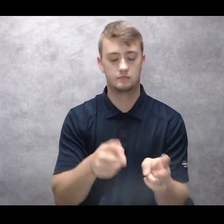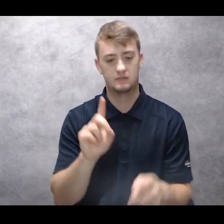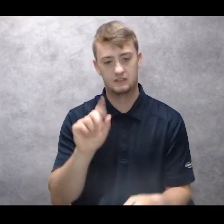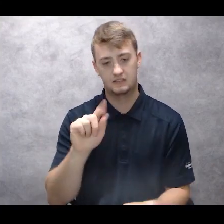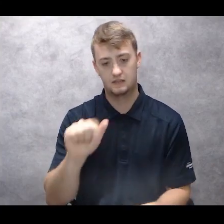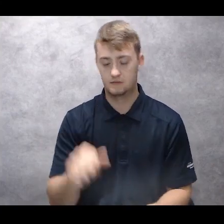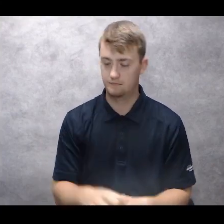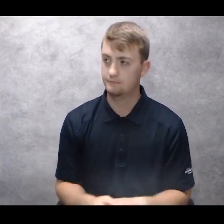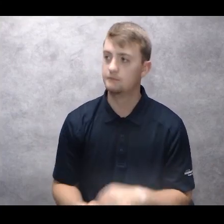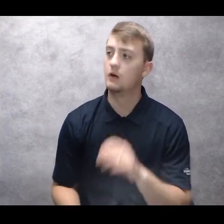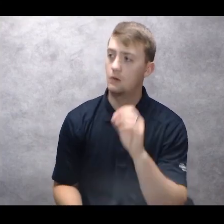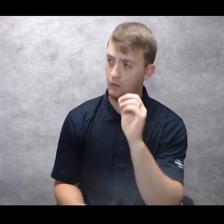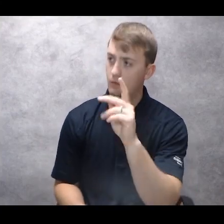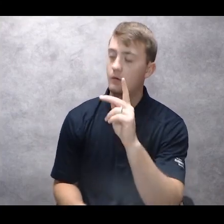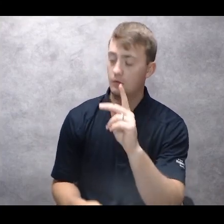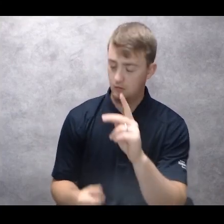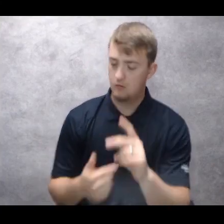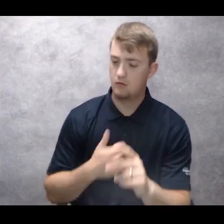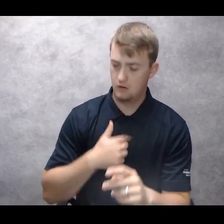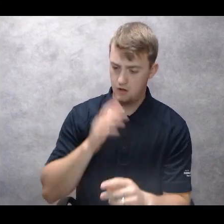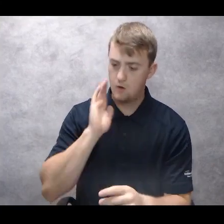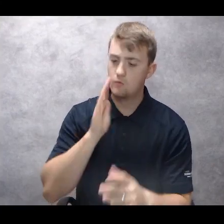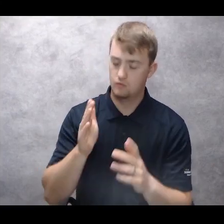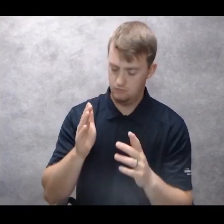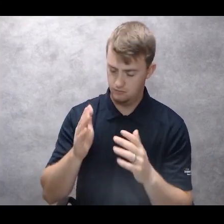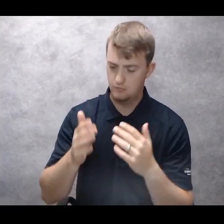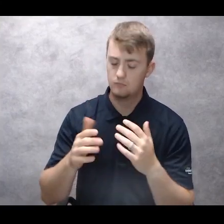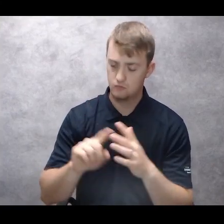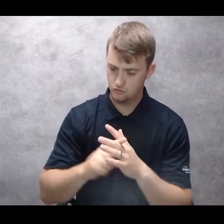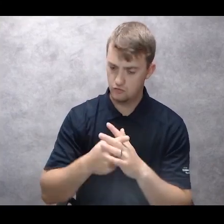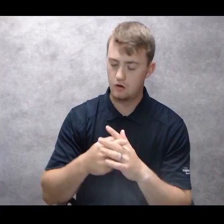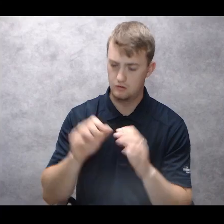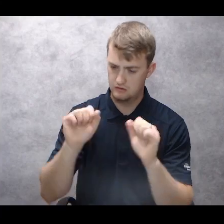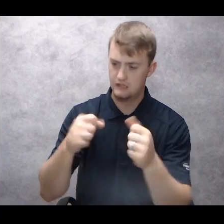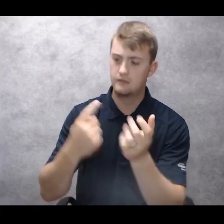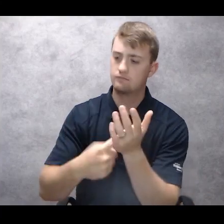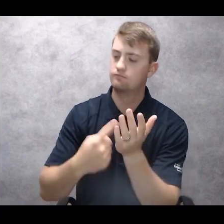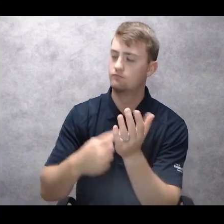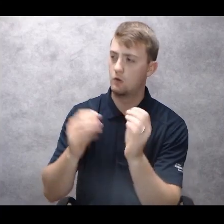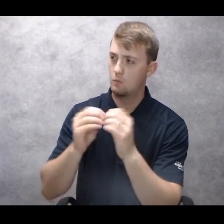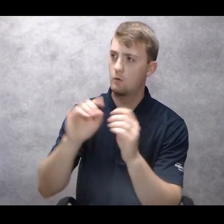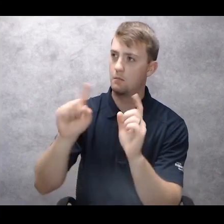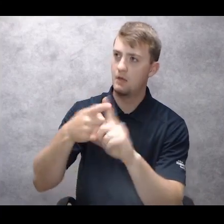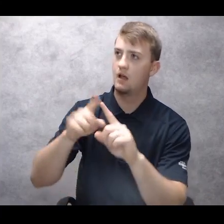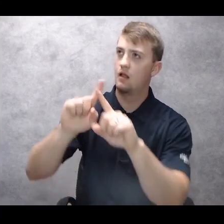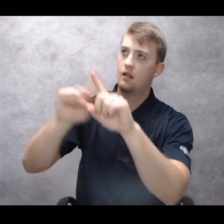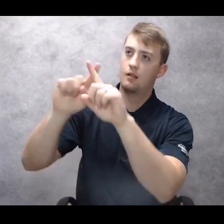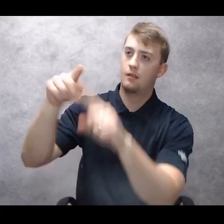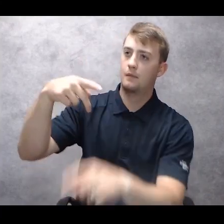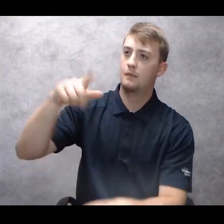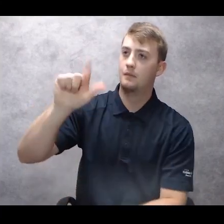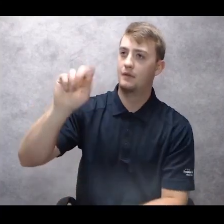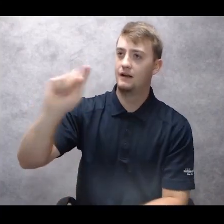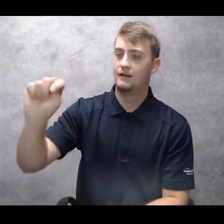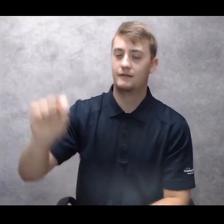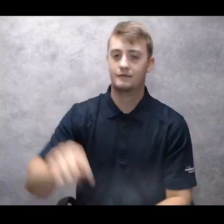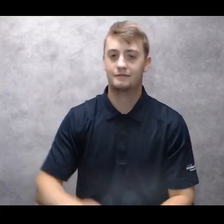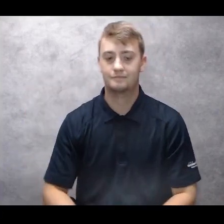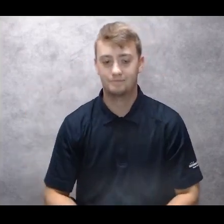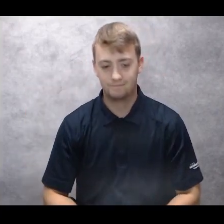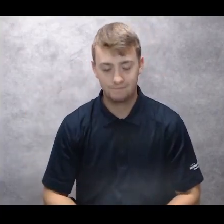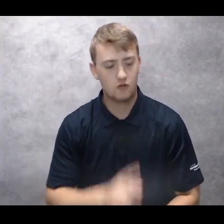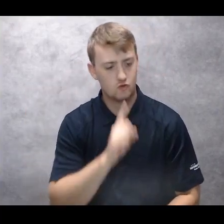Okay, I'll try. I'll get started and then we can talk more about the planets. We sure can.